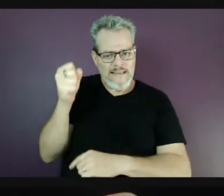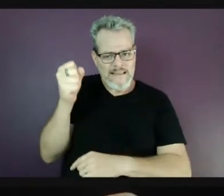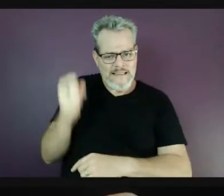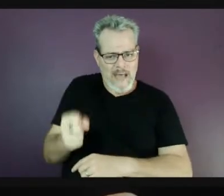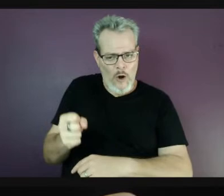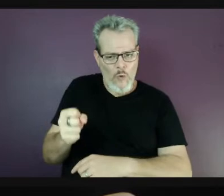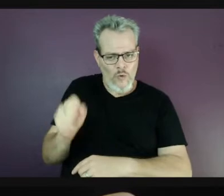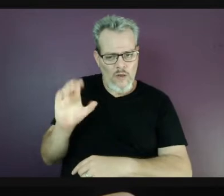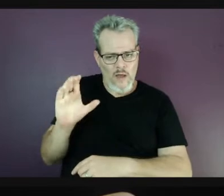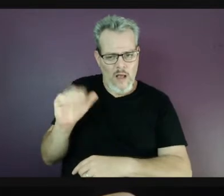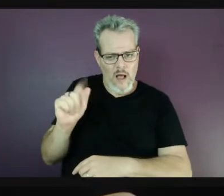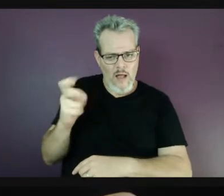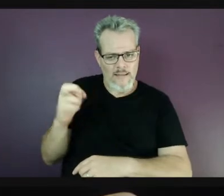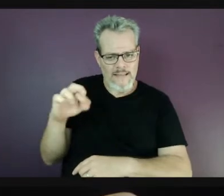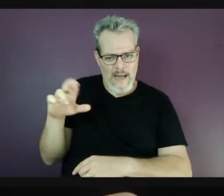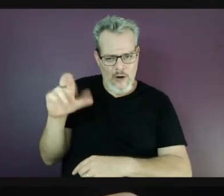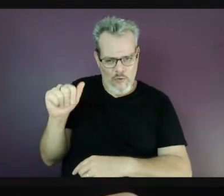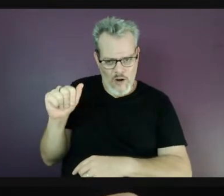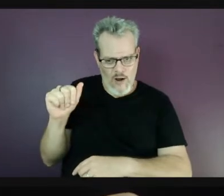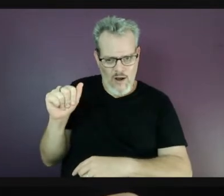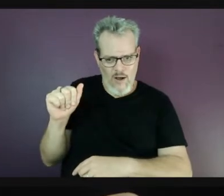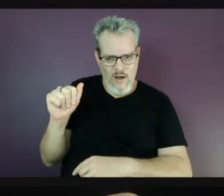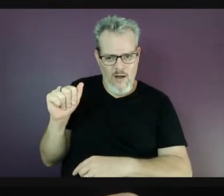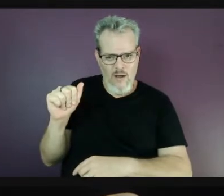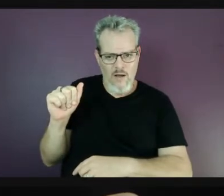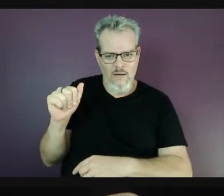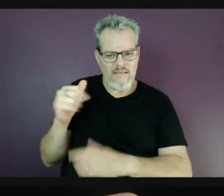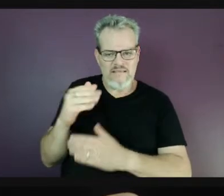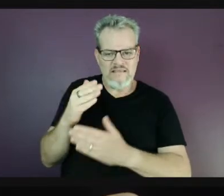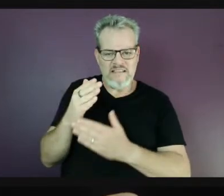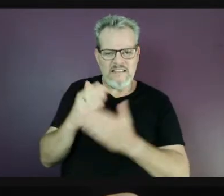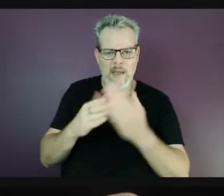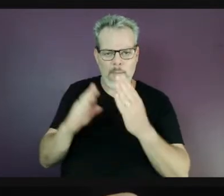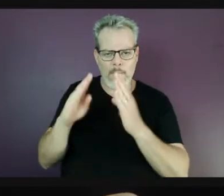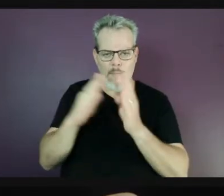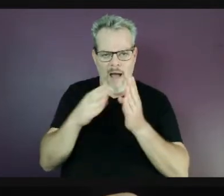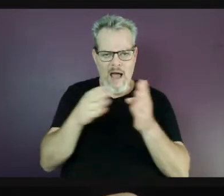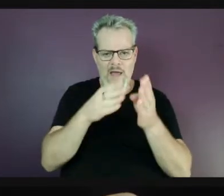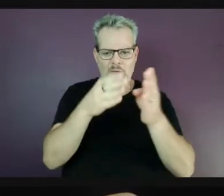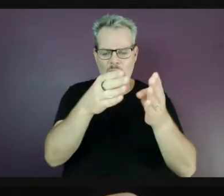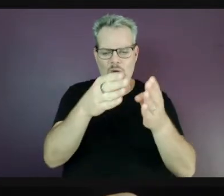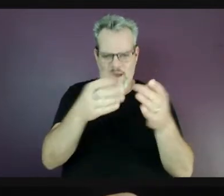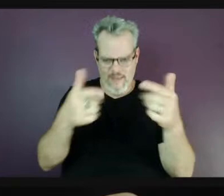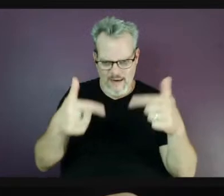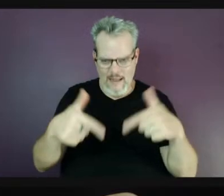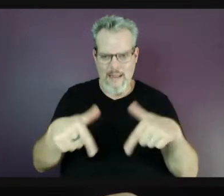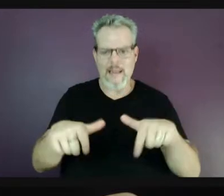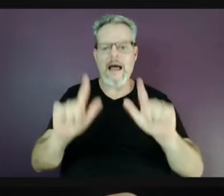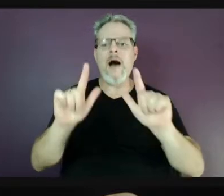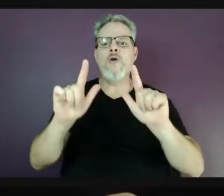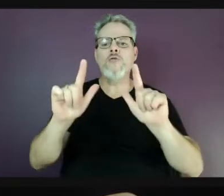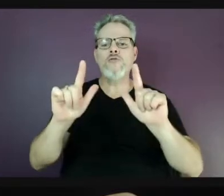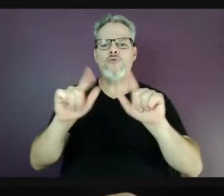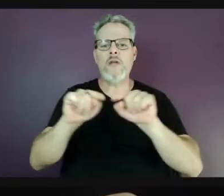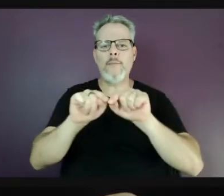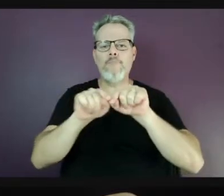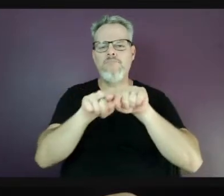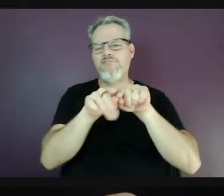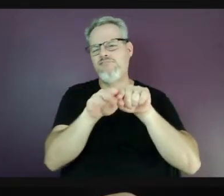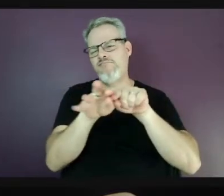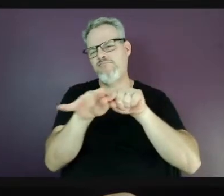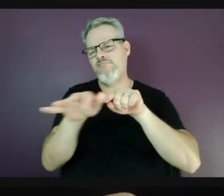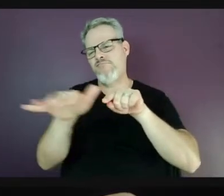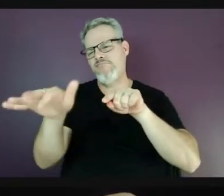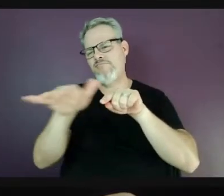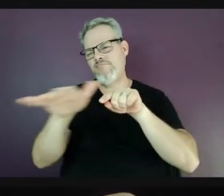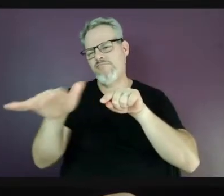reservoir. It's just some little finger or something, or some pathway that actually allows it to go off like that. And then it can